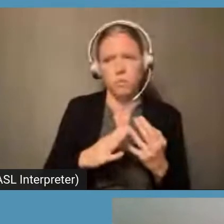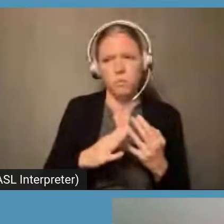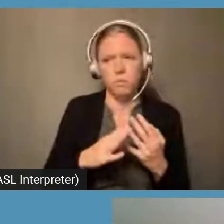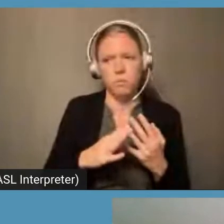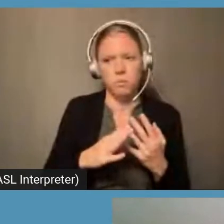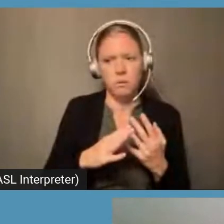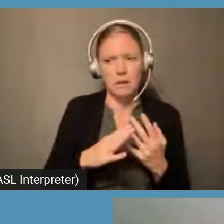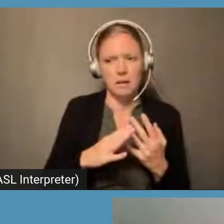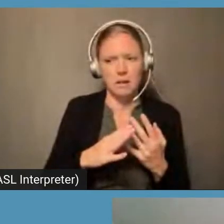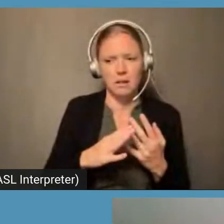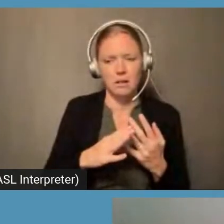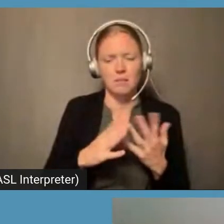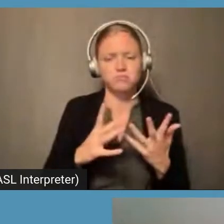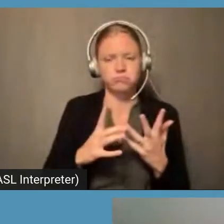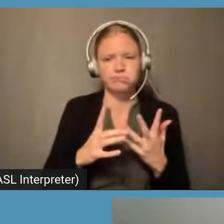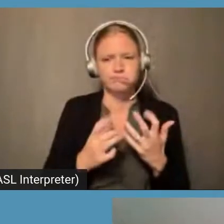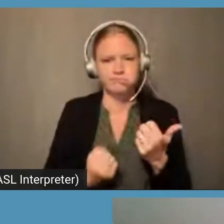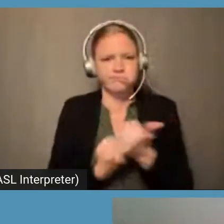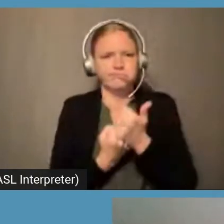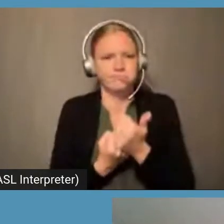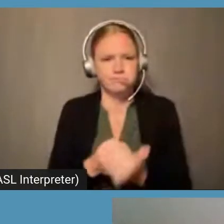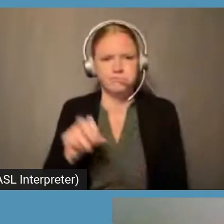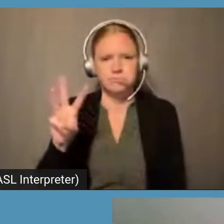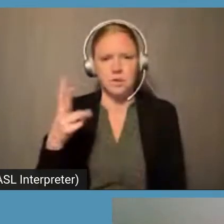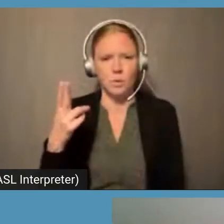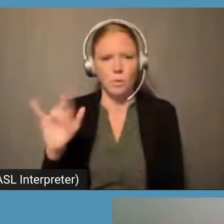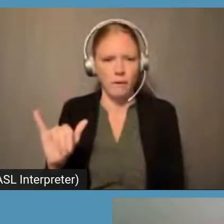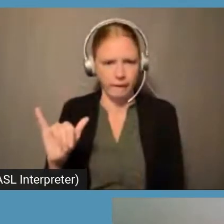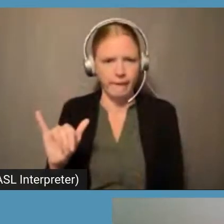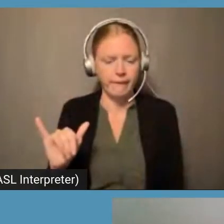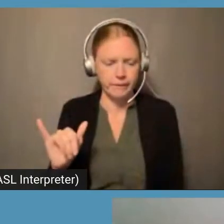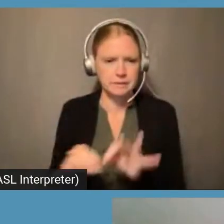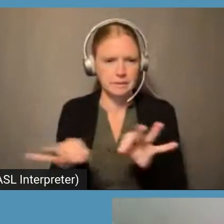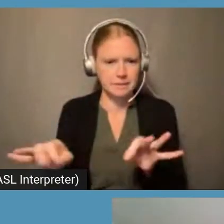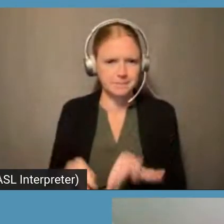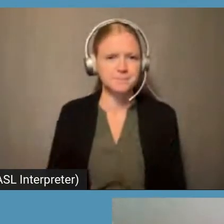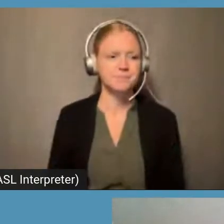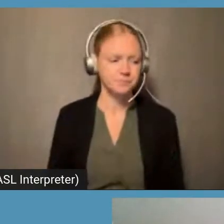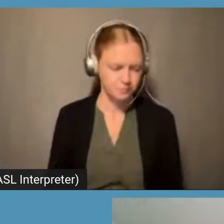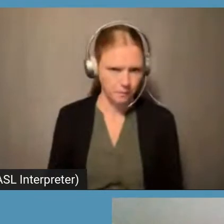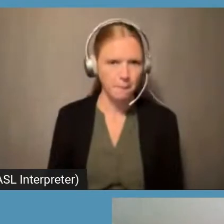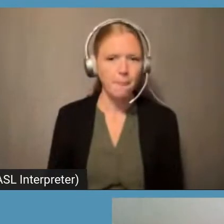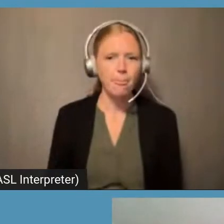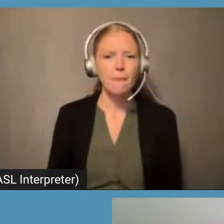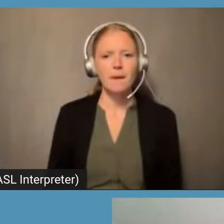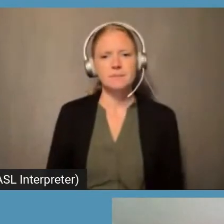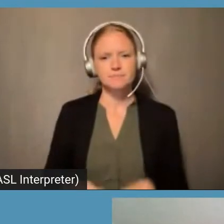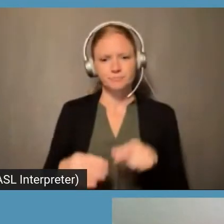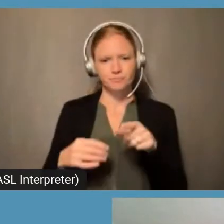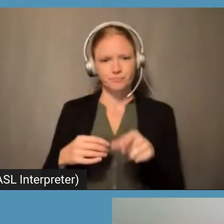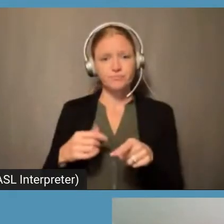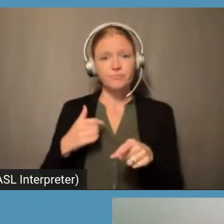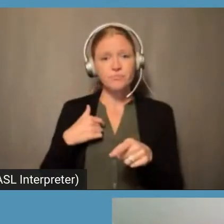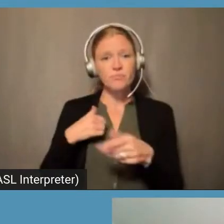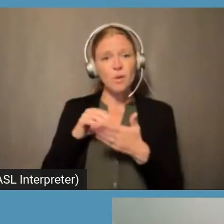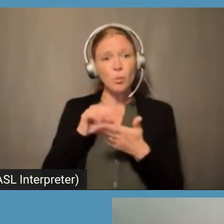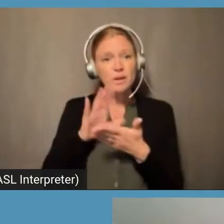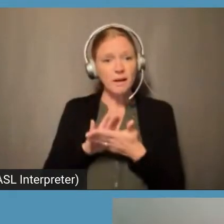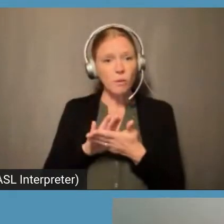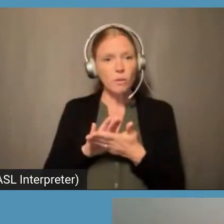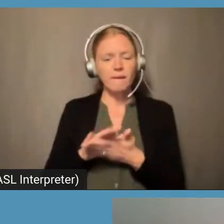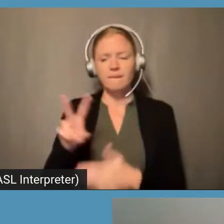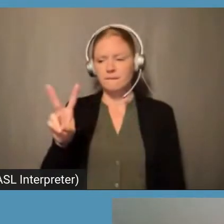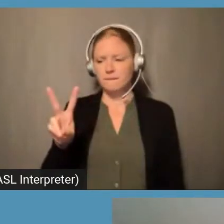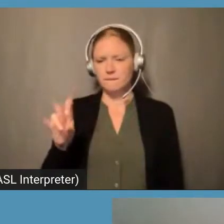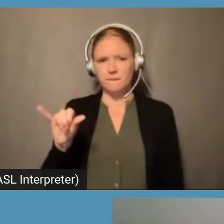why statement. Okay, that's great advice. One of the things I wrote down was a virtual front door. I